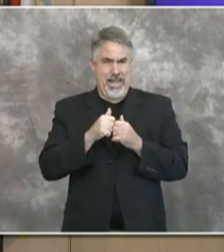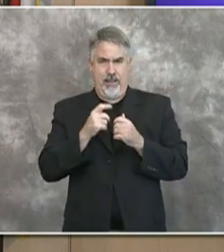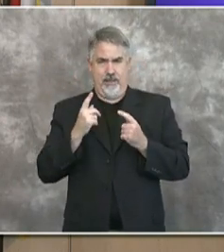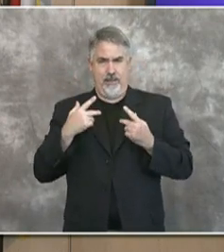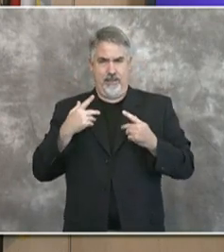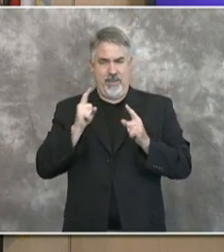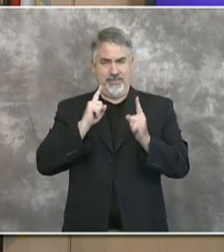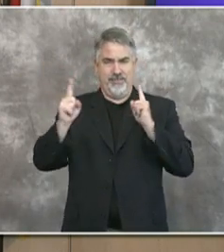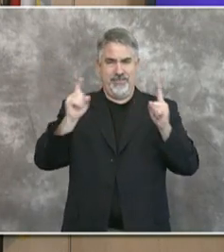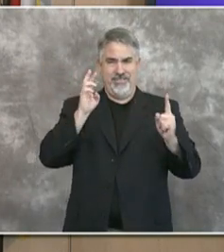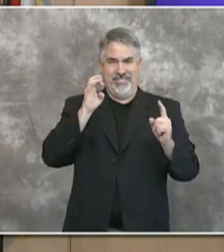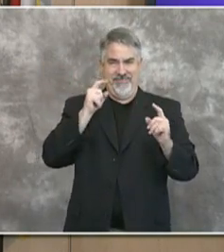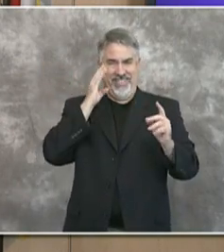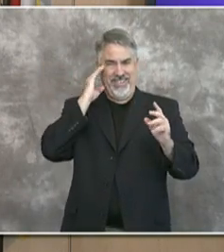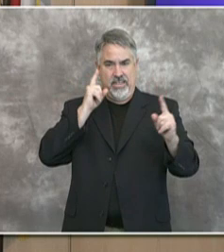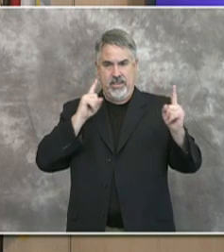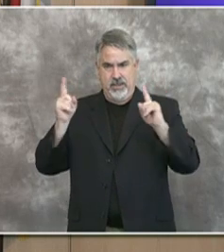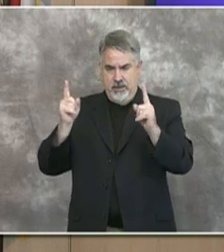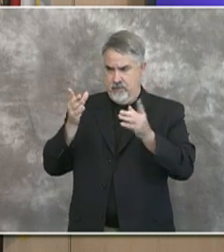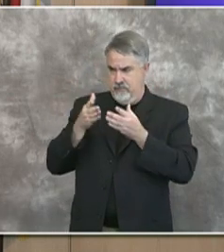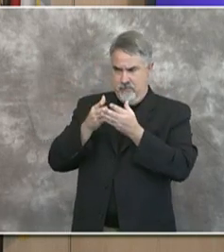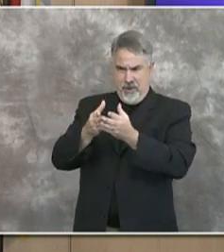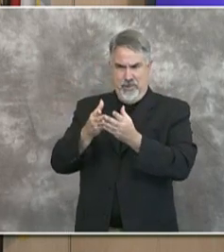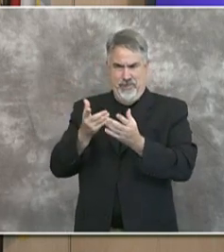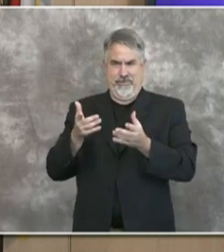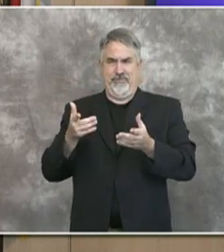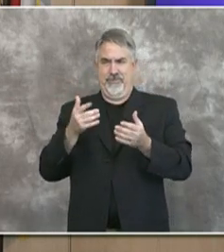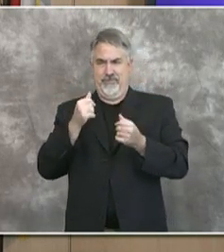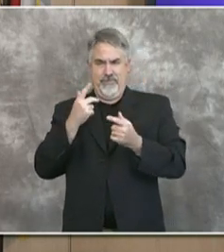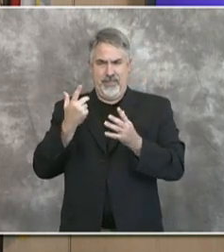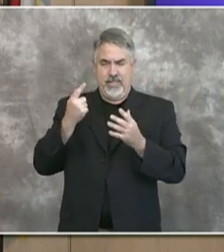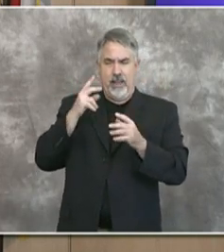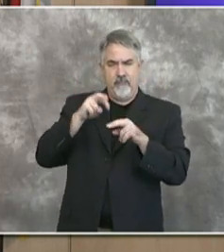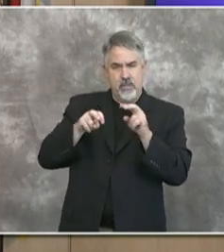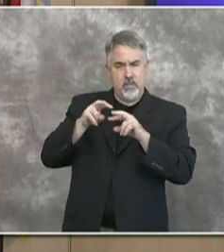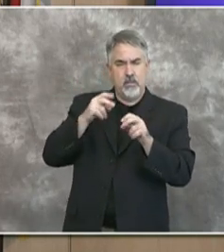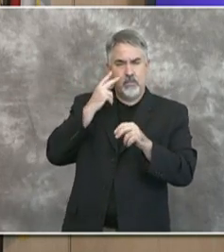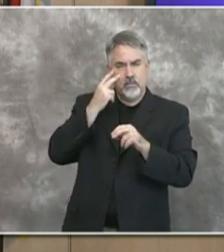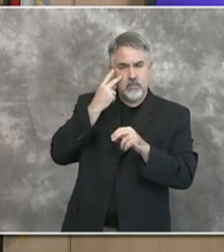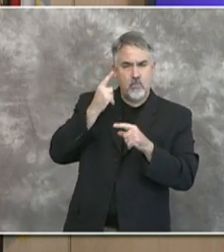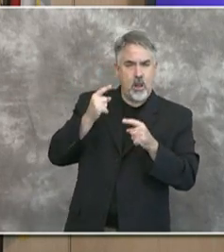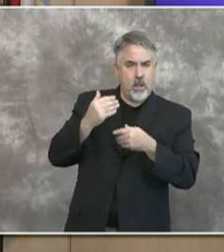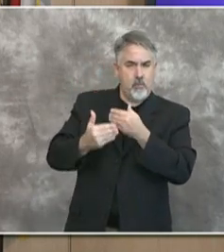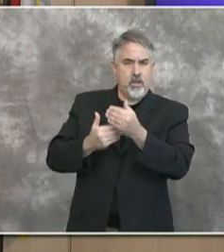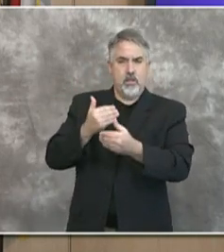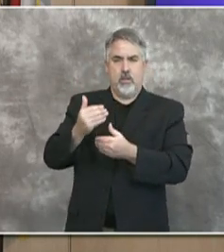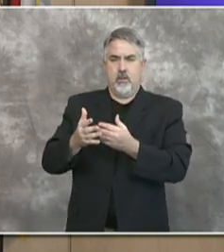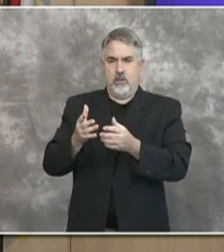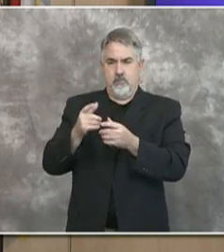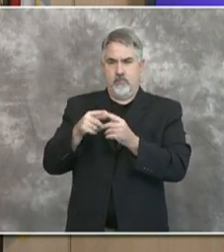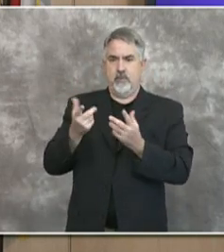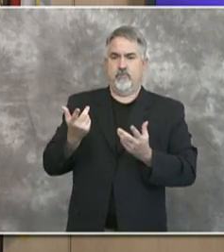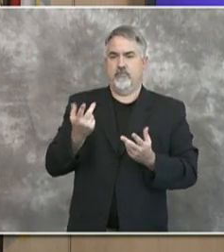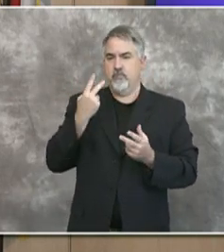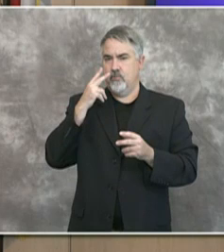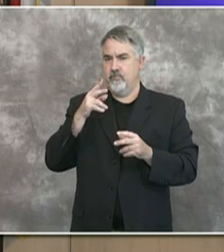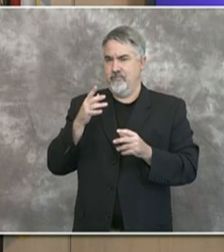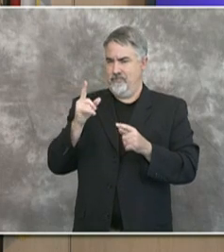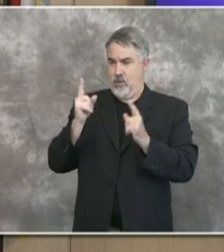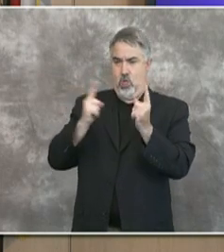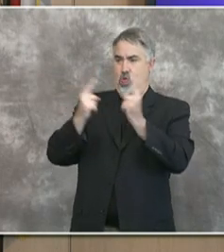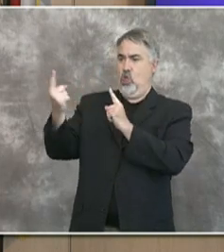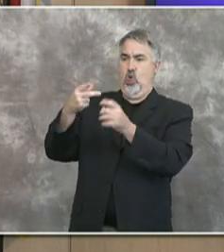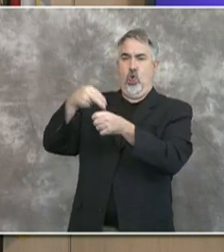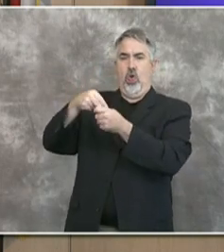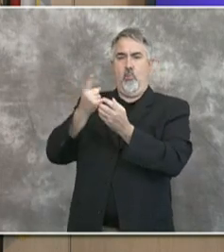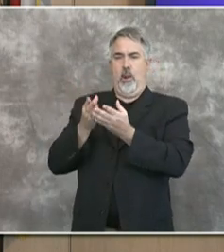almost impossible to enforce that it is limited to household gatherings. We know that this is important to a lot of people in San Diego, to the opportunity